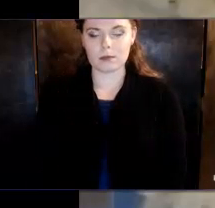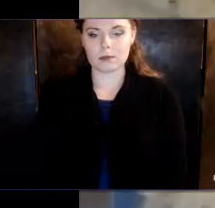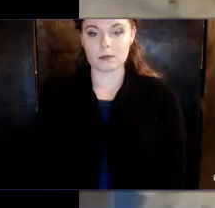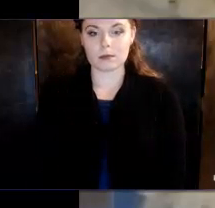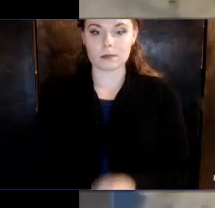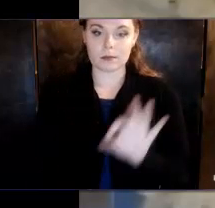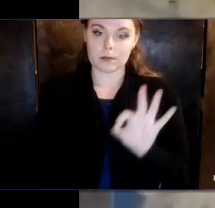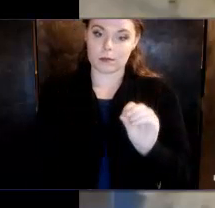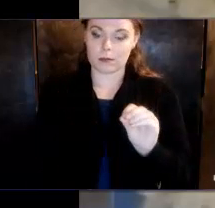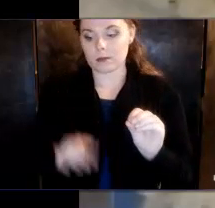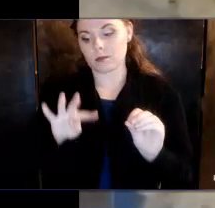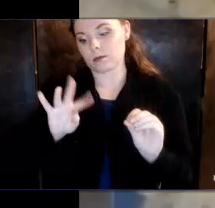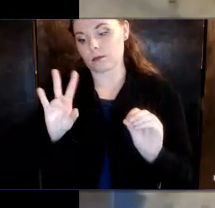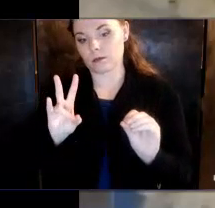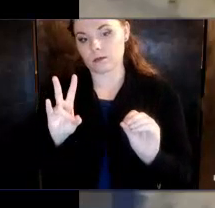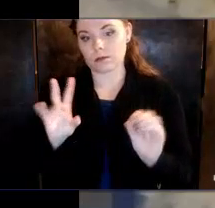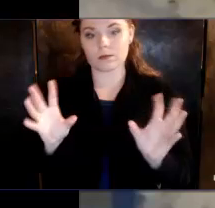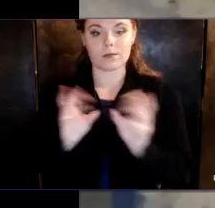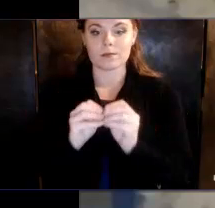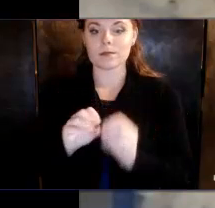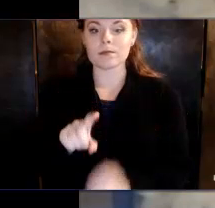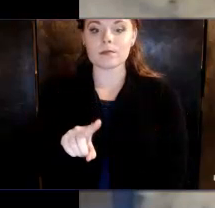So 90 plus 47 is